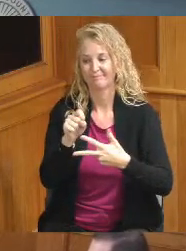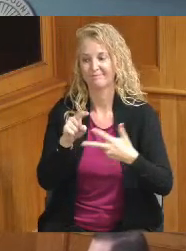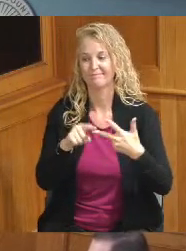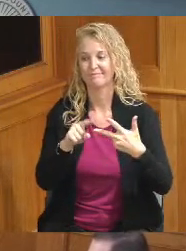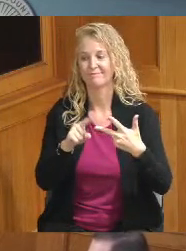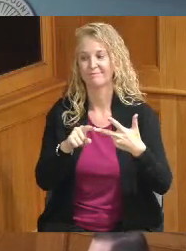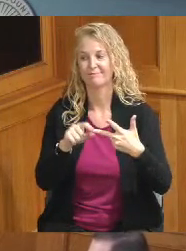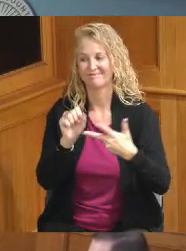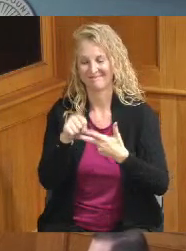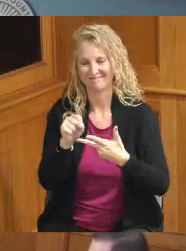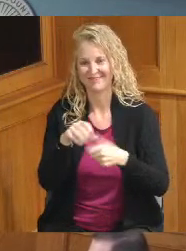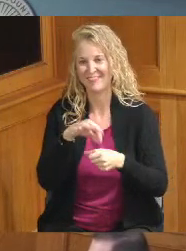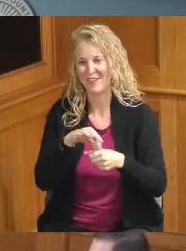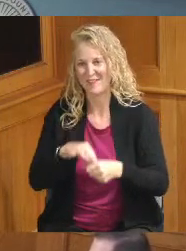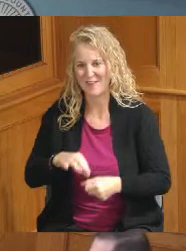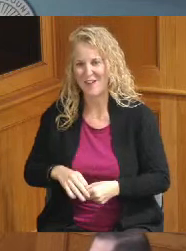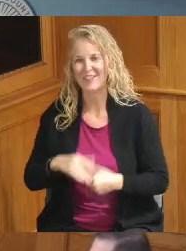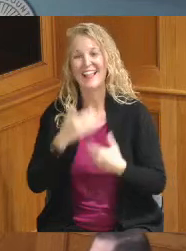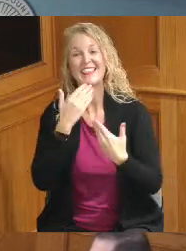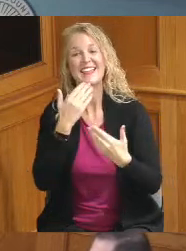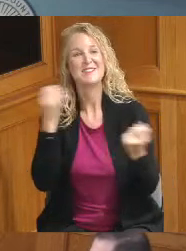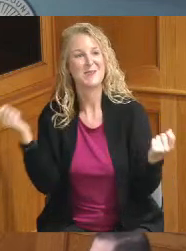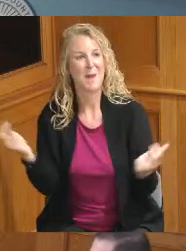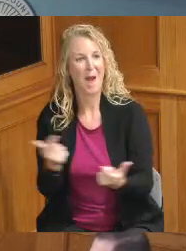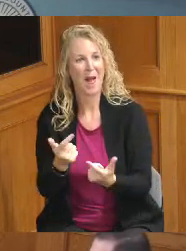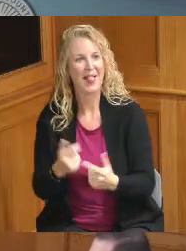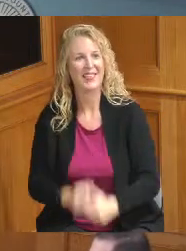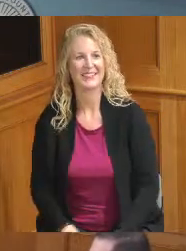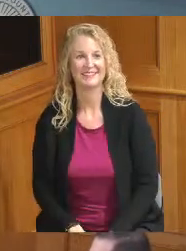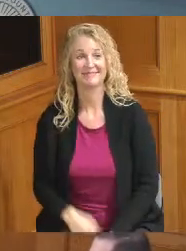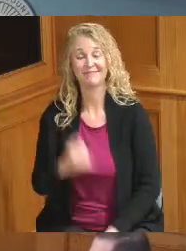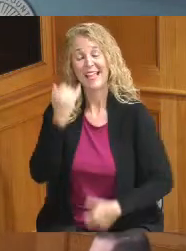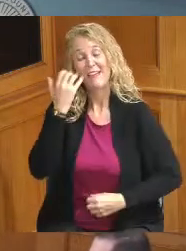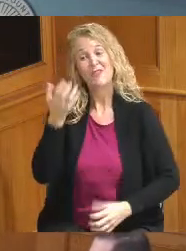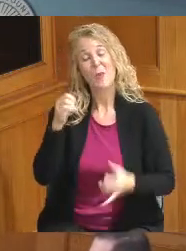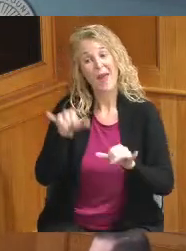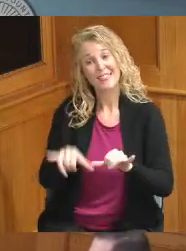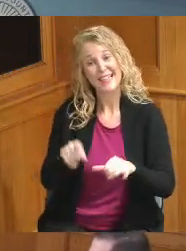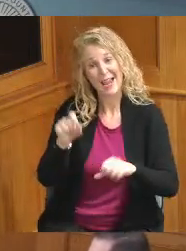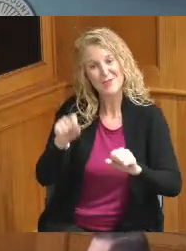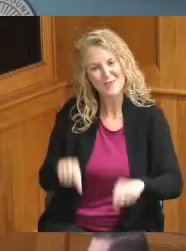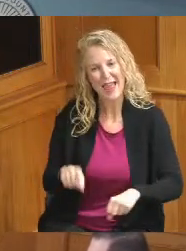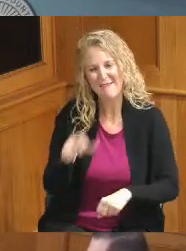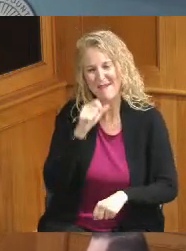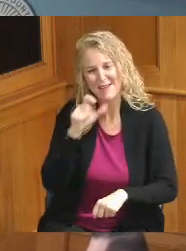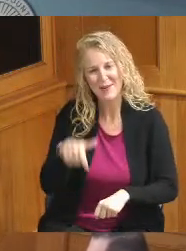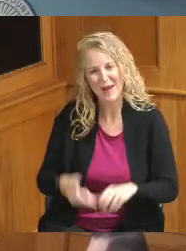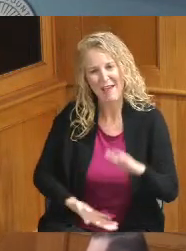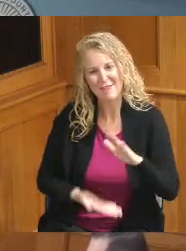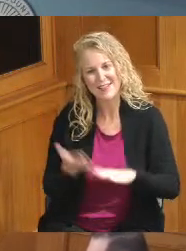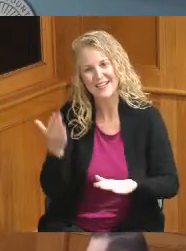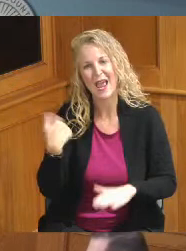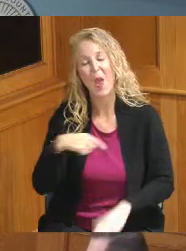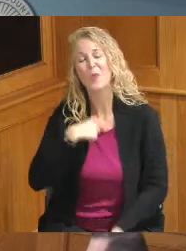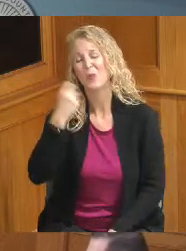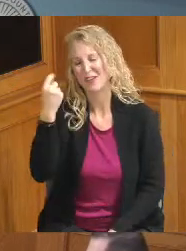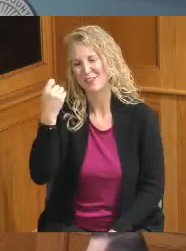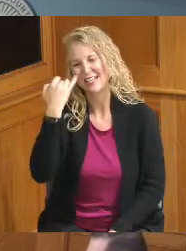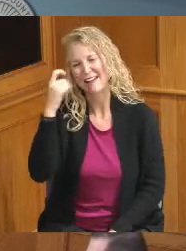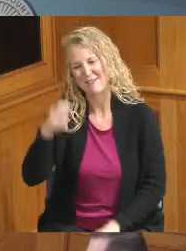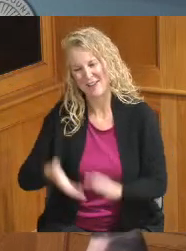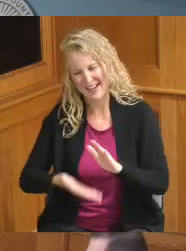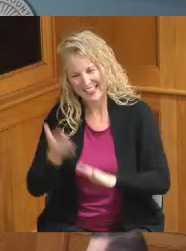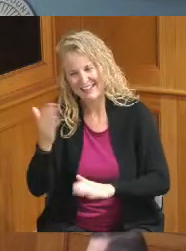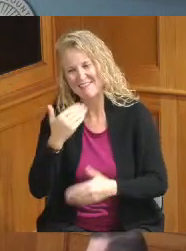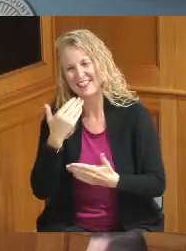Summer Dumas? Yes. Thank you all. Thank you. If you want to stick around to the end, but if you have to go, we understand. Thank you